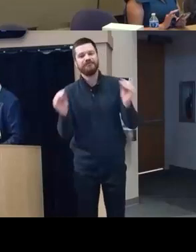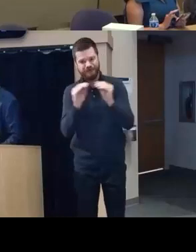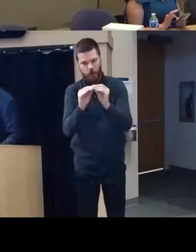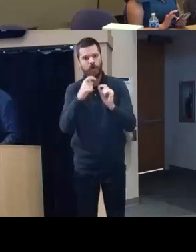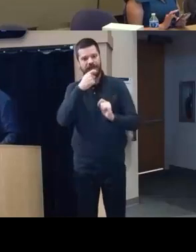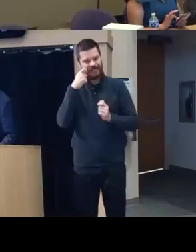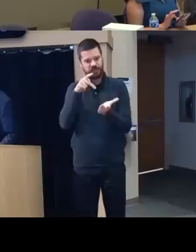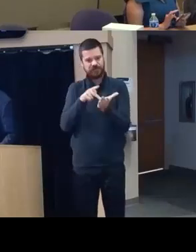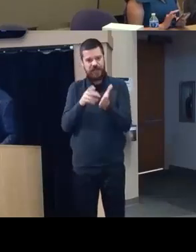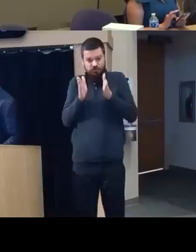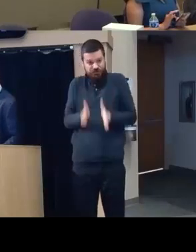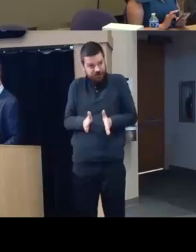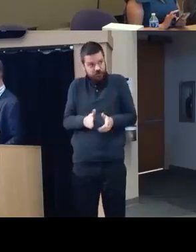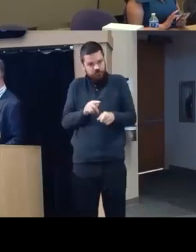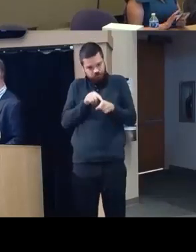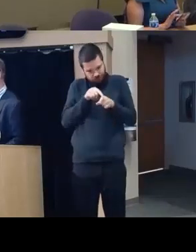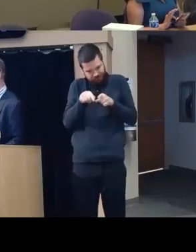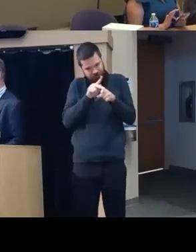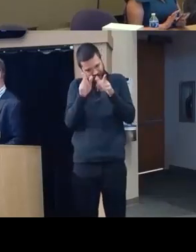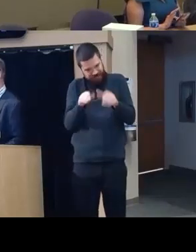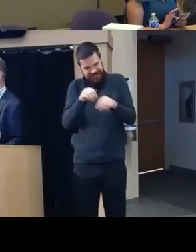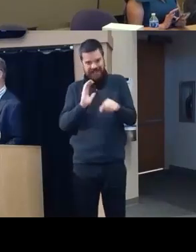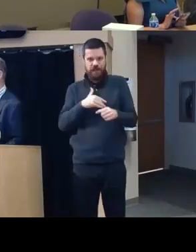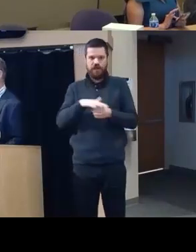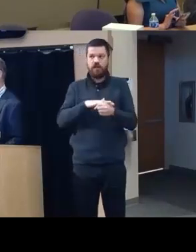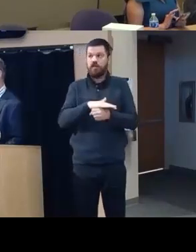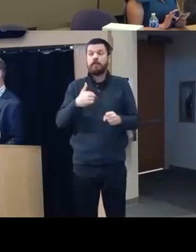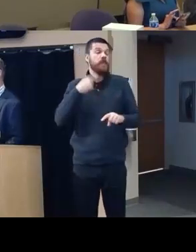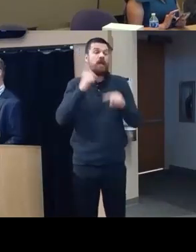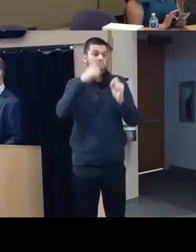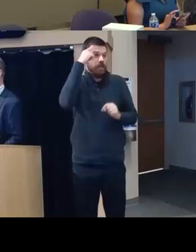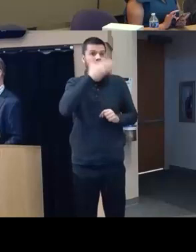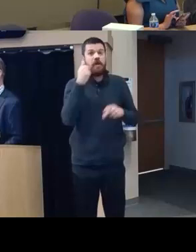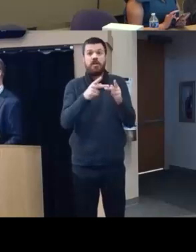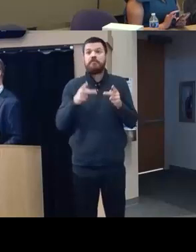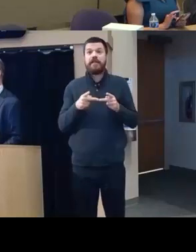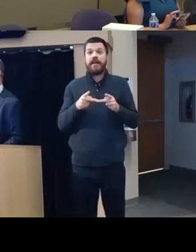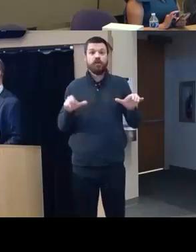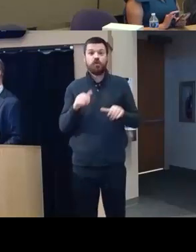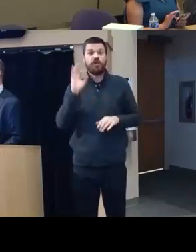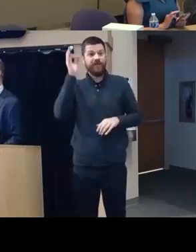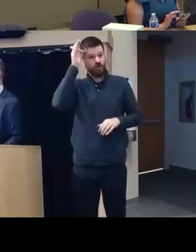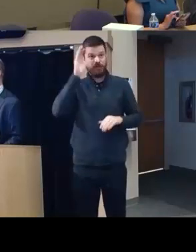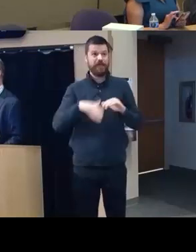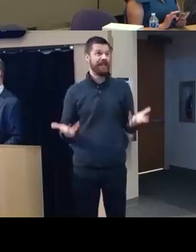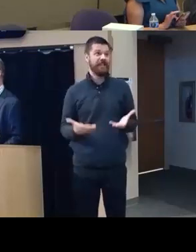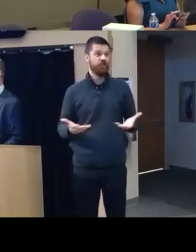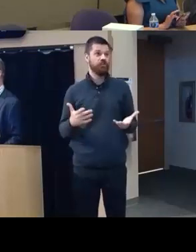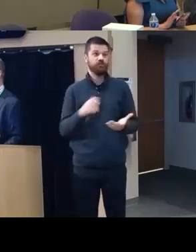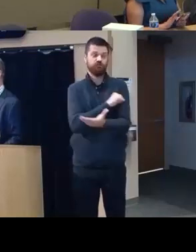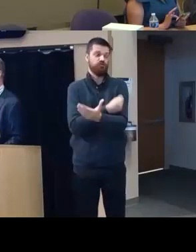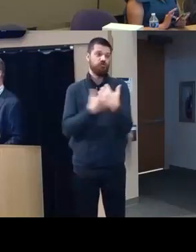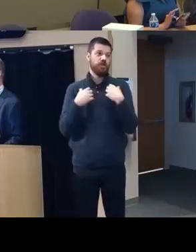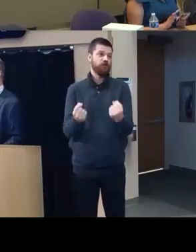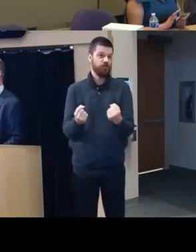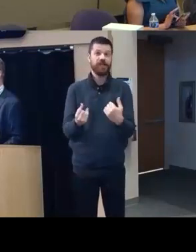psychiatrists in our region. Now, I can't think of a better place for someone to do a fellowship than strong recovery.